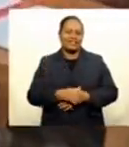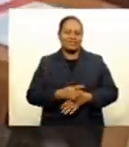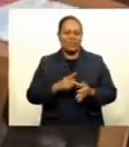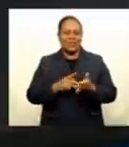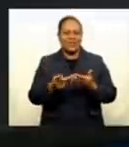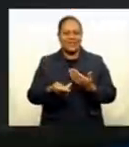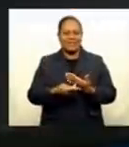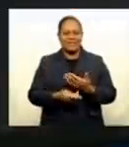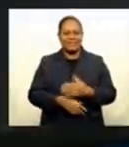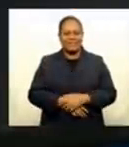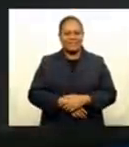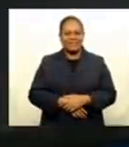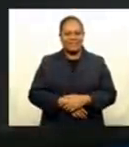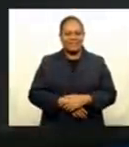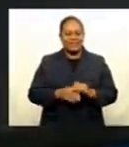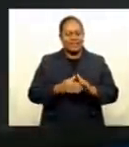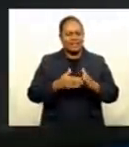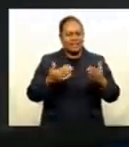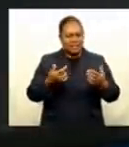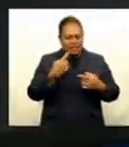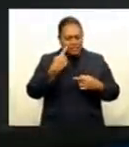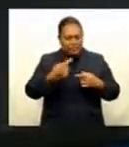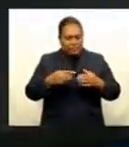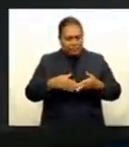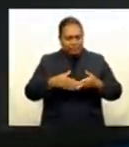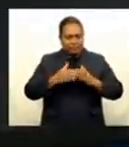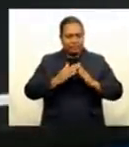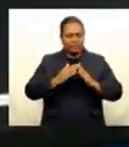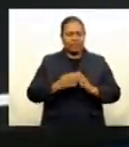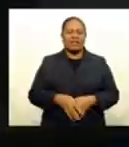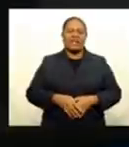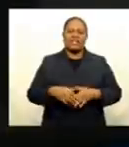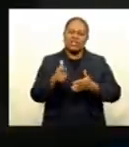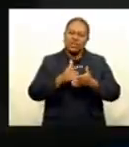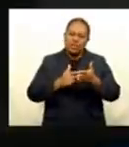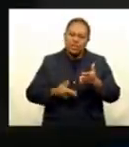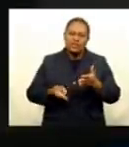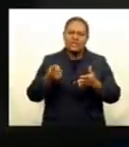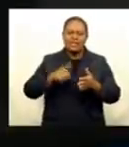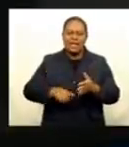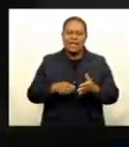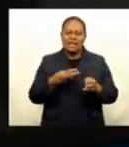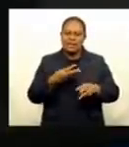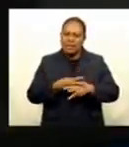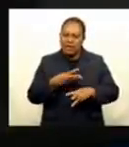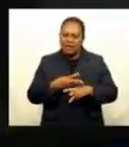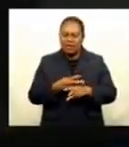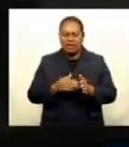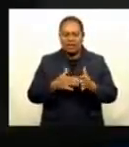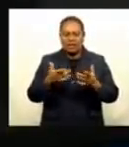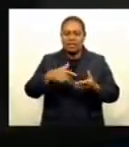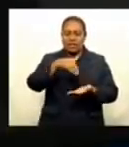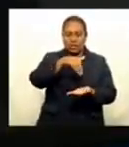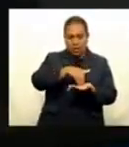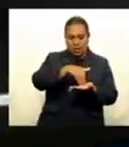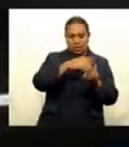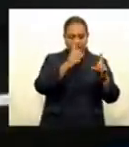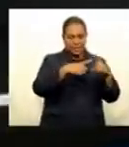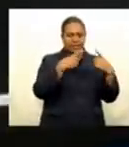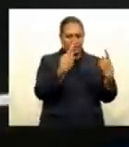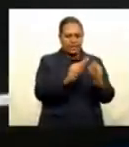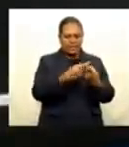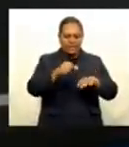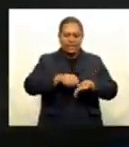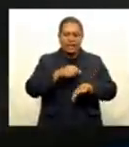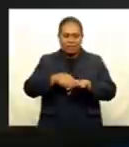program. The platform was established by 4 literacy and numeracy mentors in the Central Division in April this